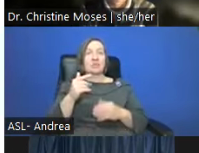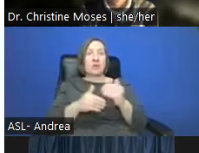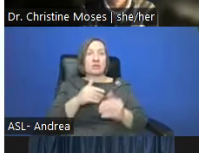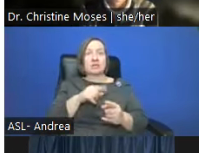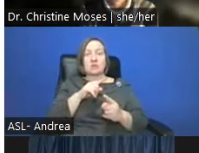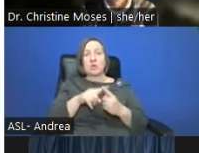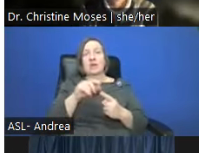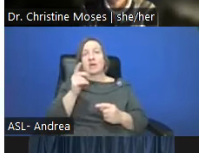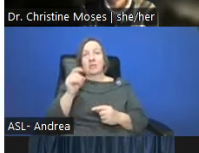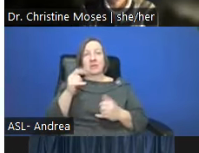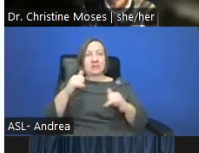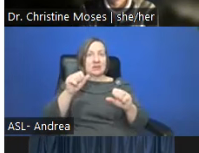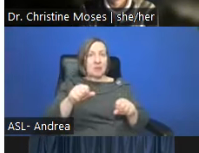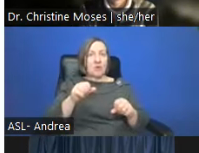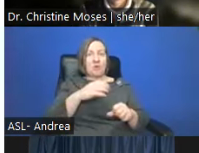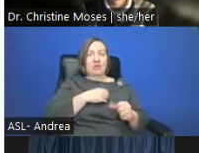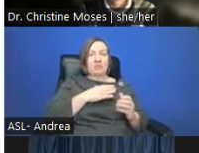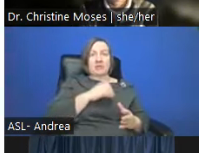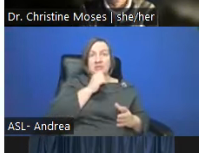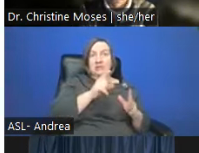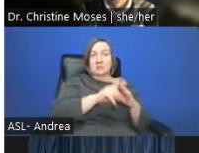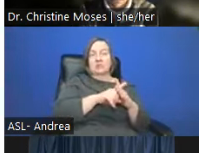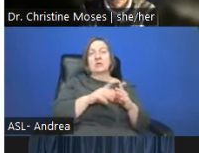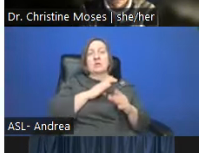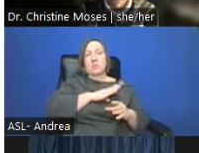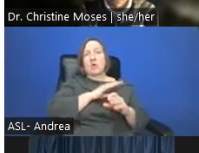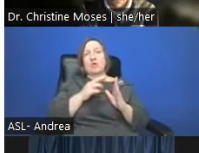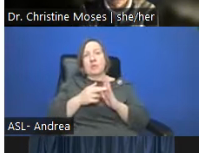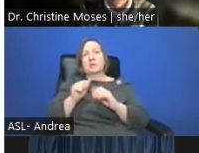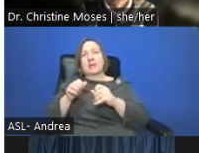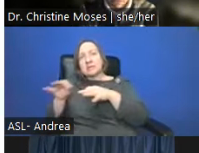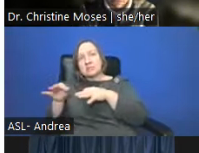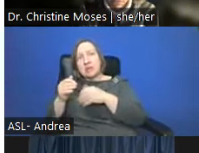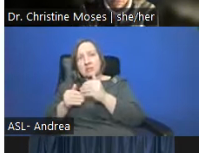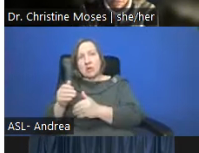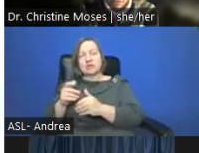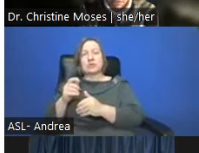or the complainant does not appear at the hearing, a board representative can explain the process or delegate